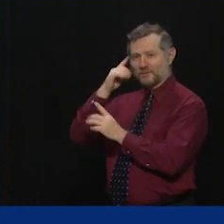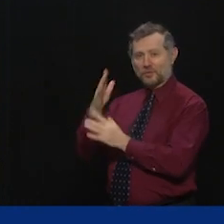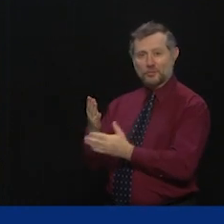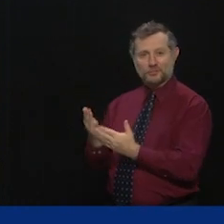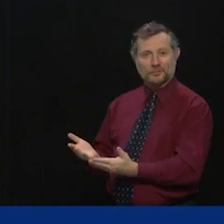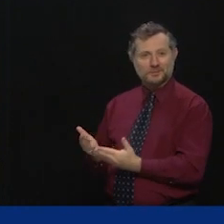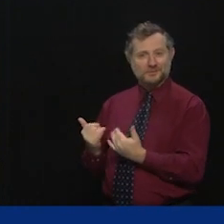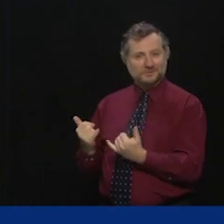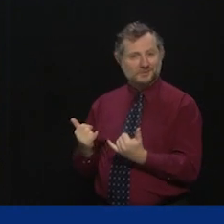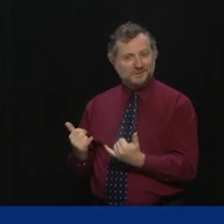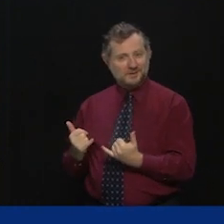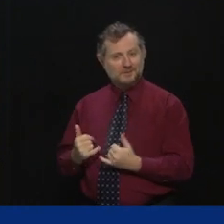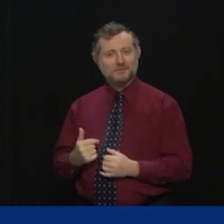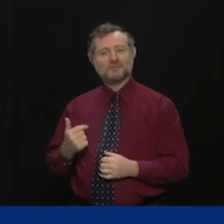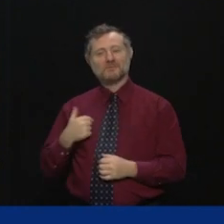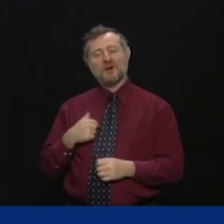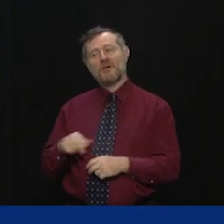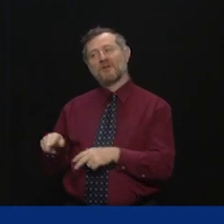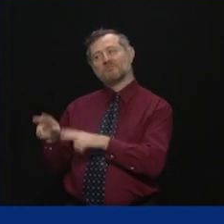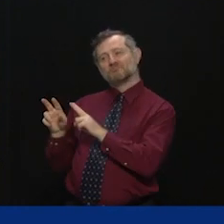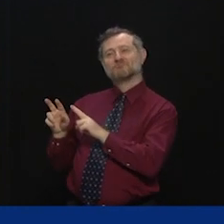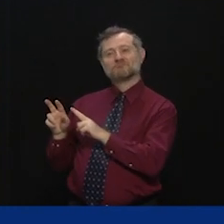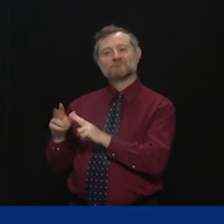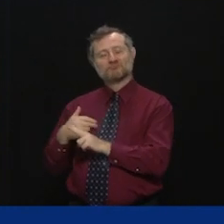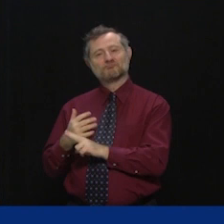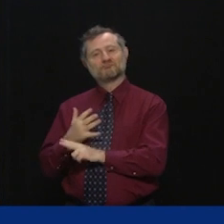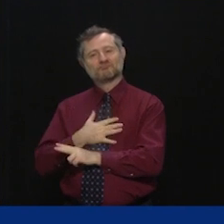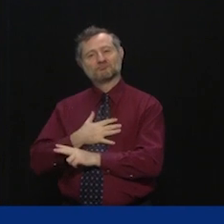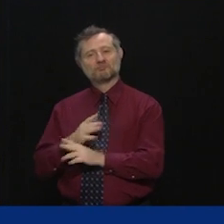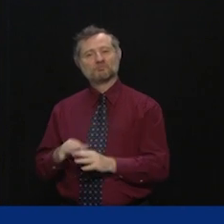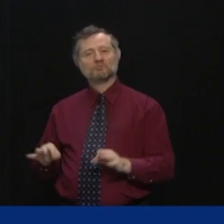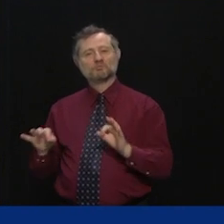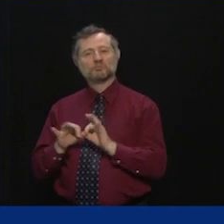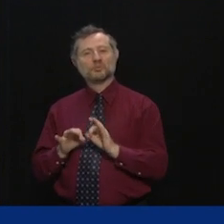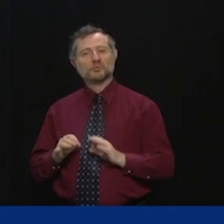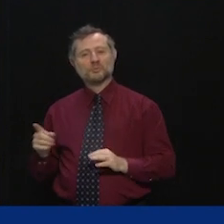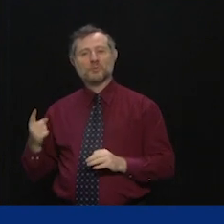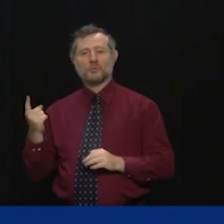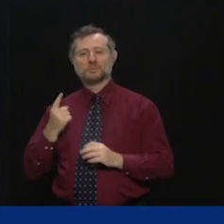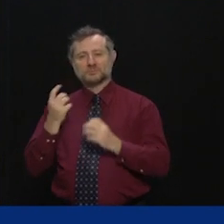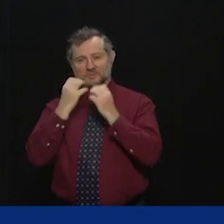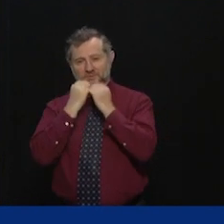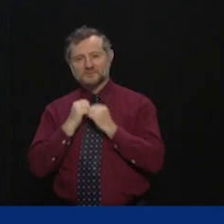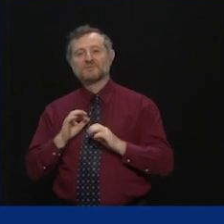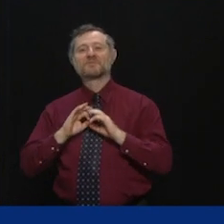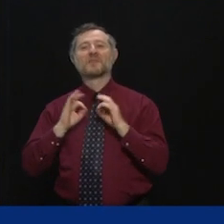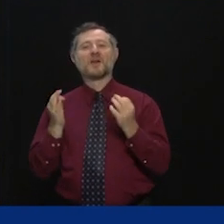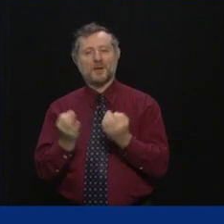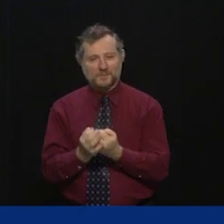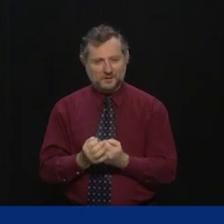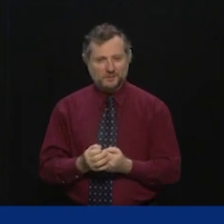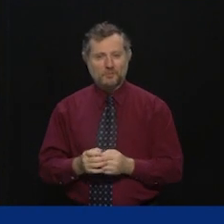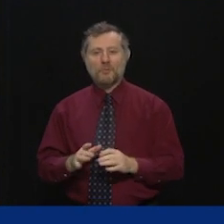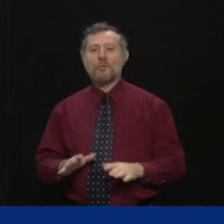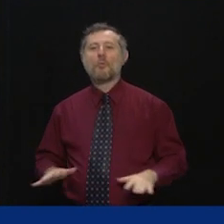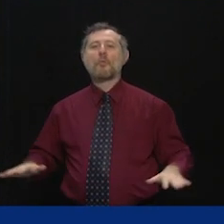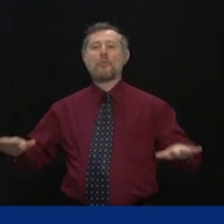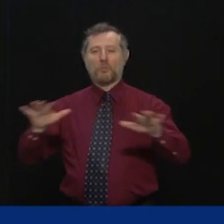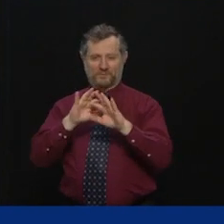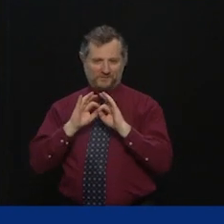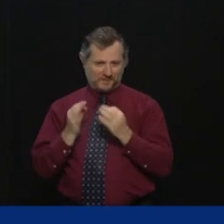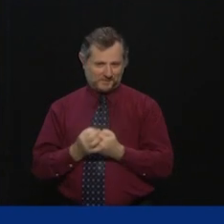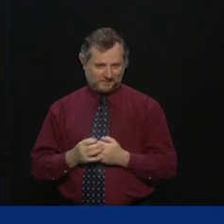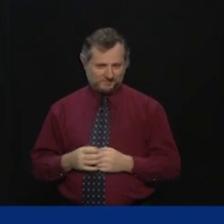moment, is really important to us because you've always been a person who stood for families, who understood the importance of child